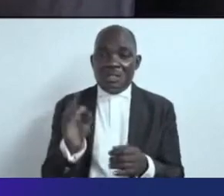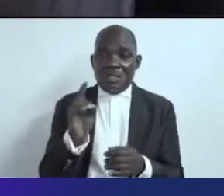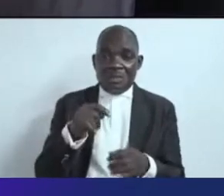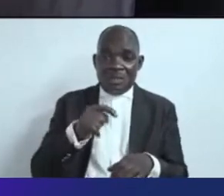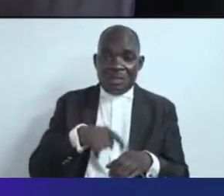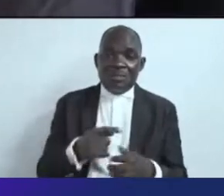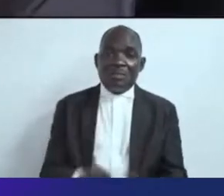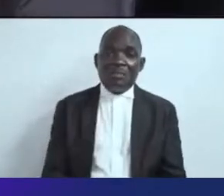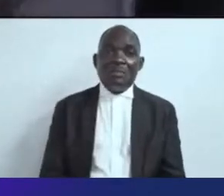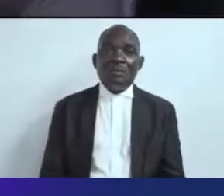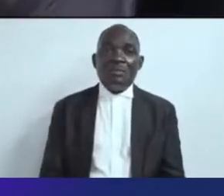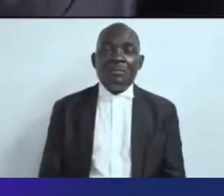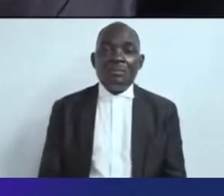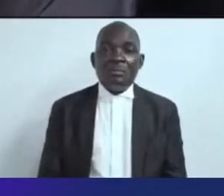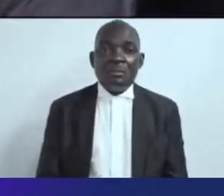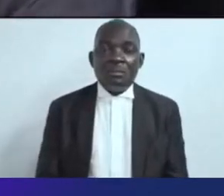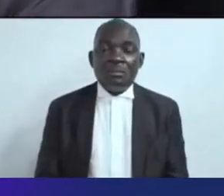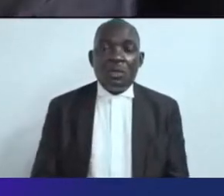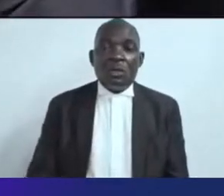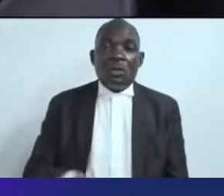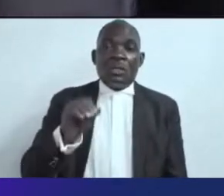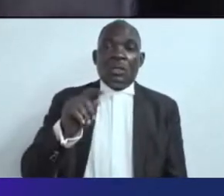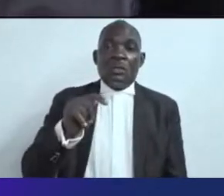season? Okay.